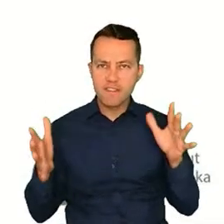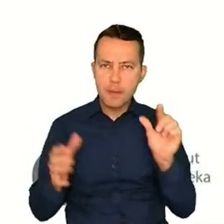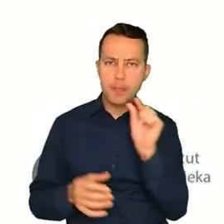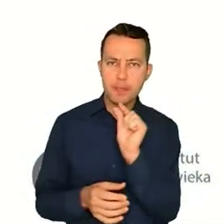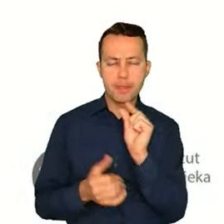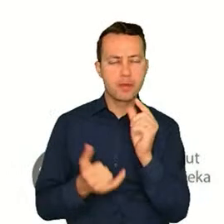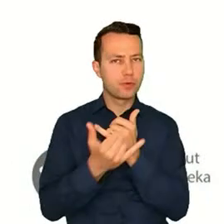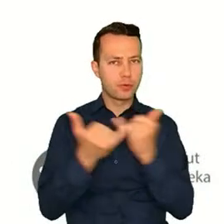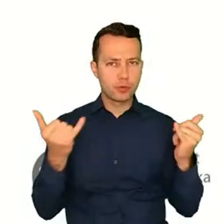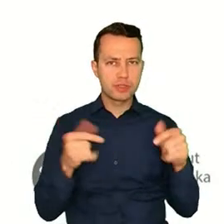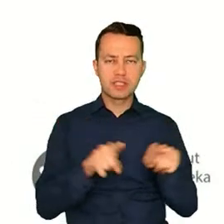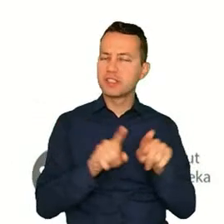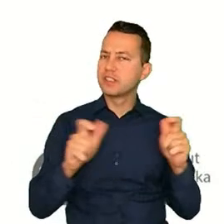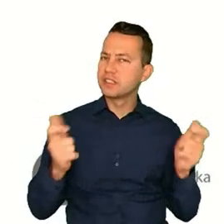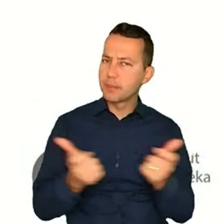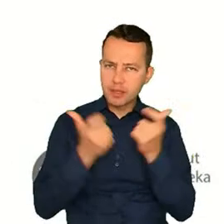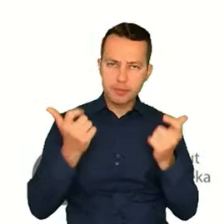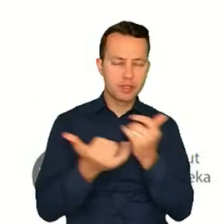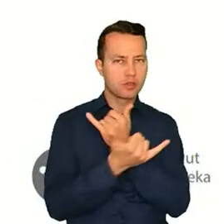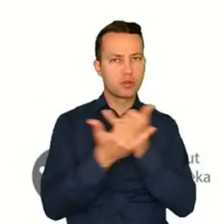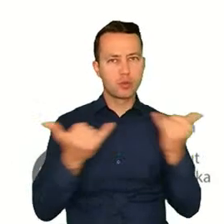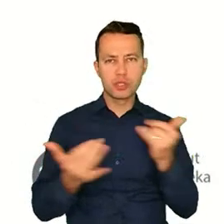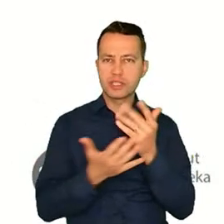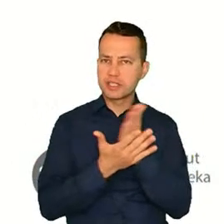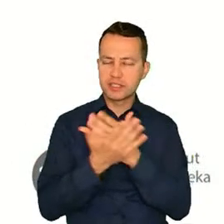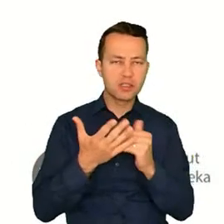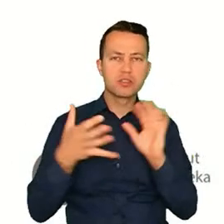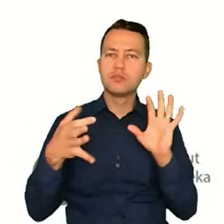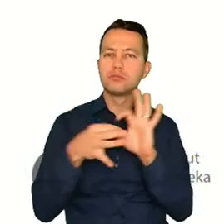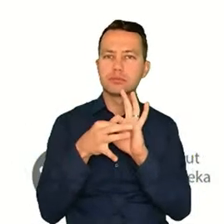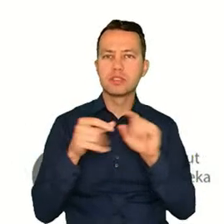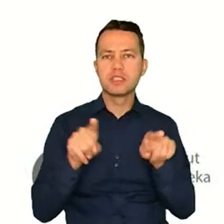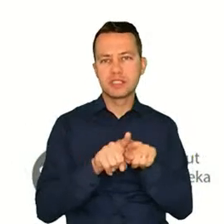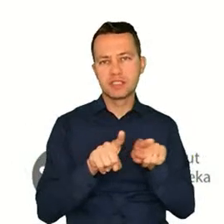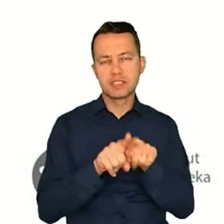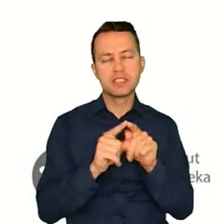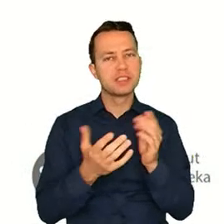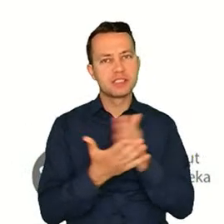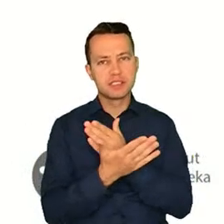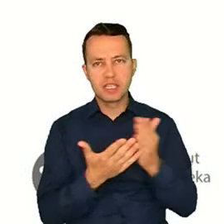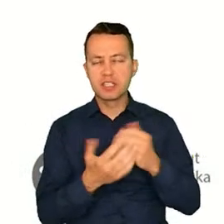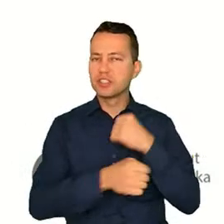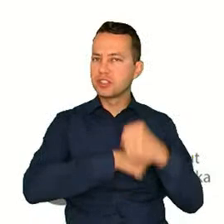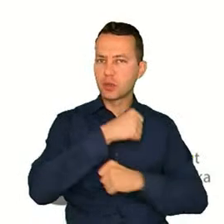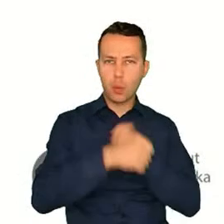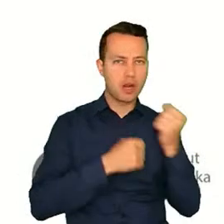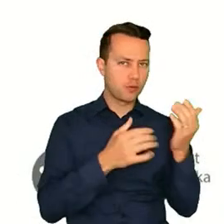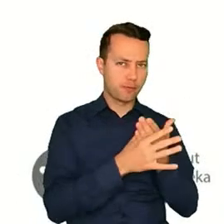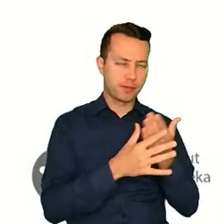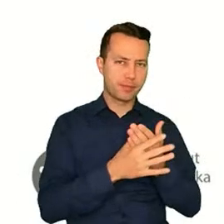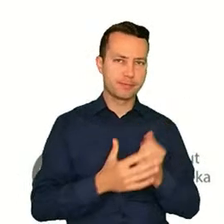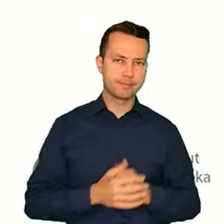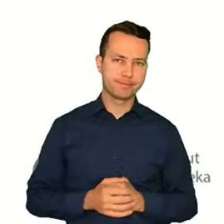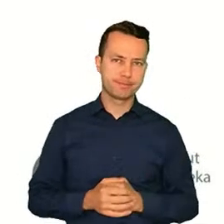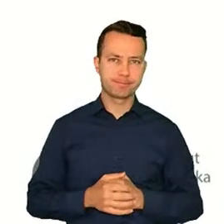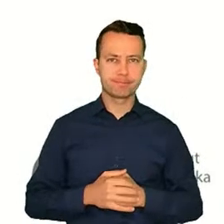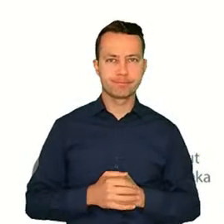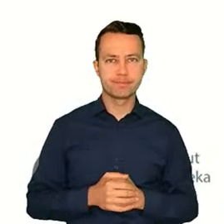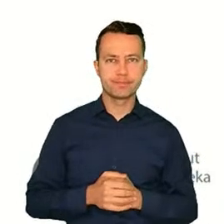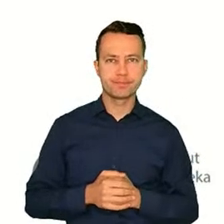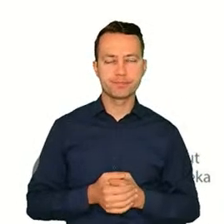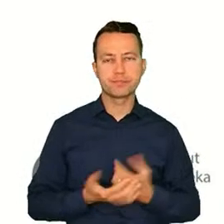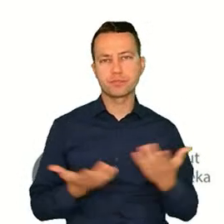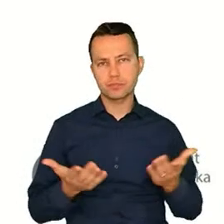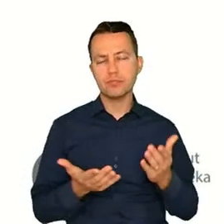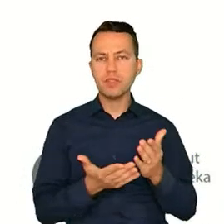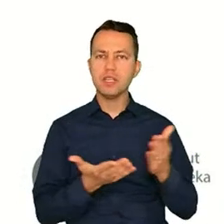complicity because of the actually the size and the context and the operation of the enterprise,